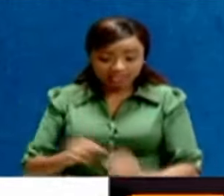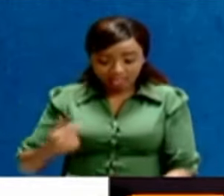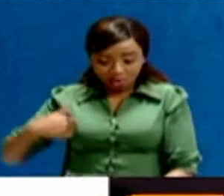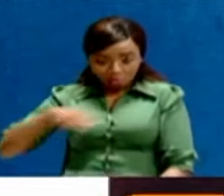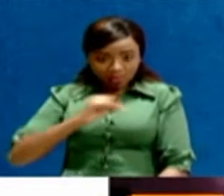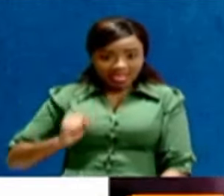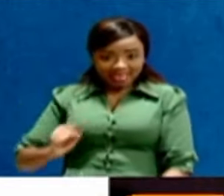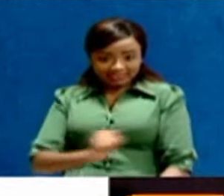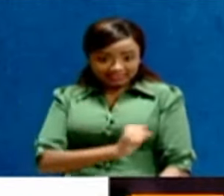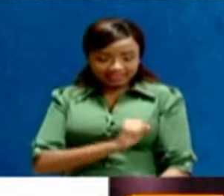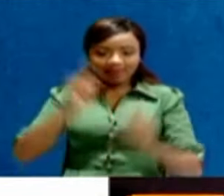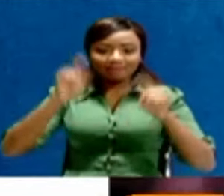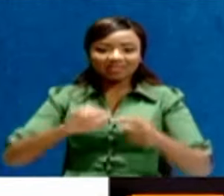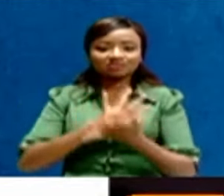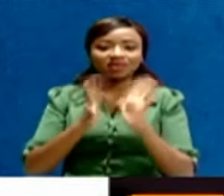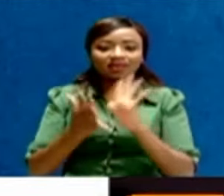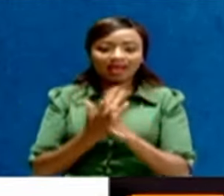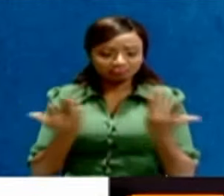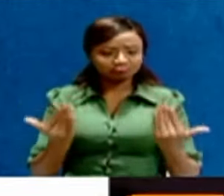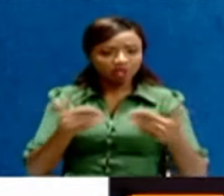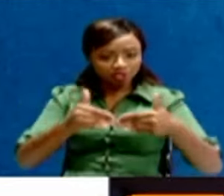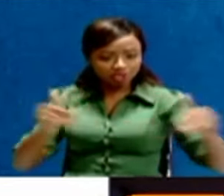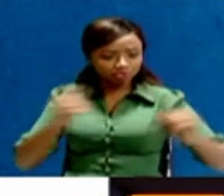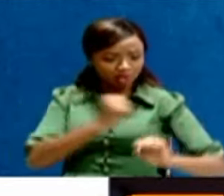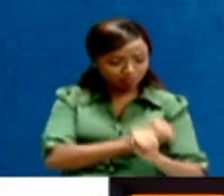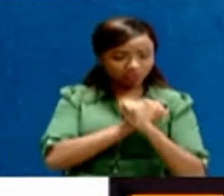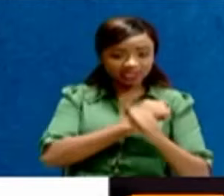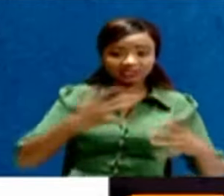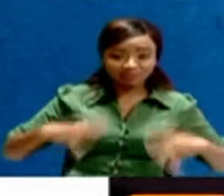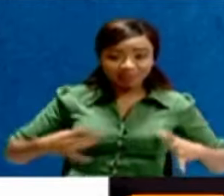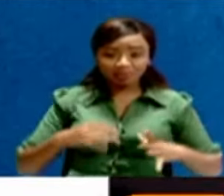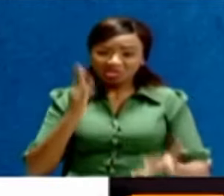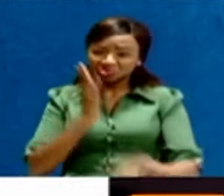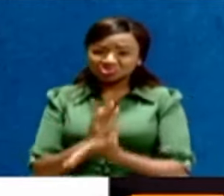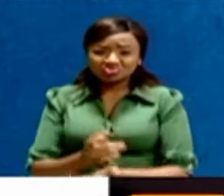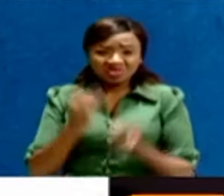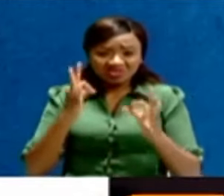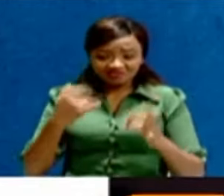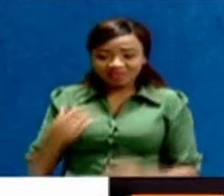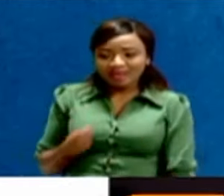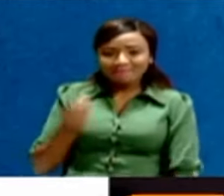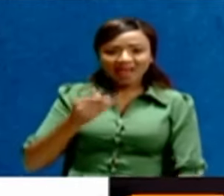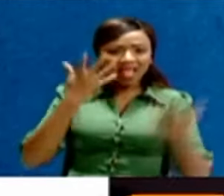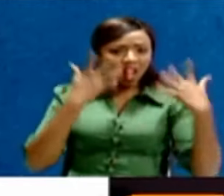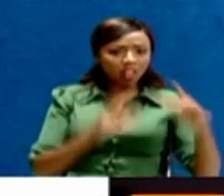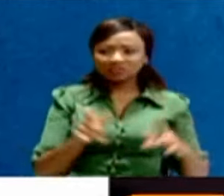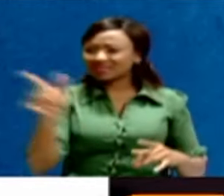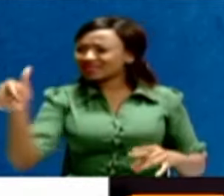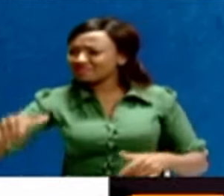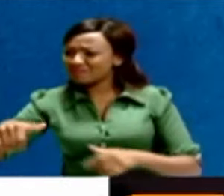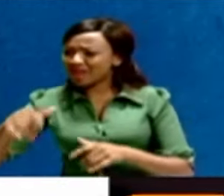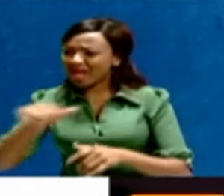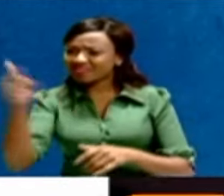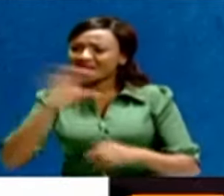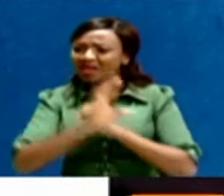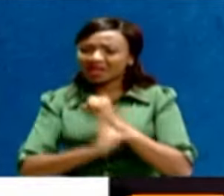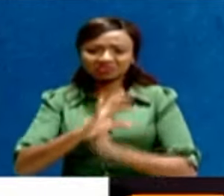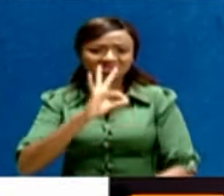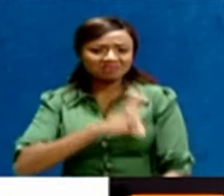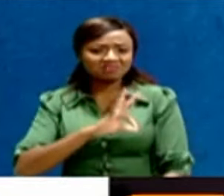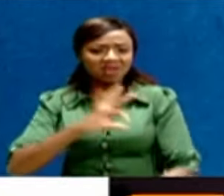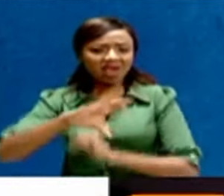we must become our brother's keepers. It is a bit ludicrous for me to lose money and another county to gain. If we are